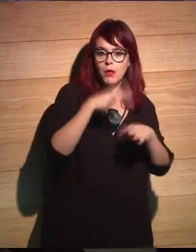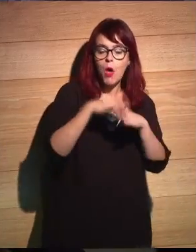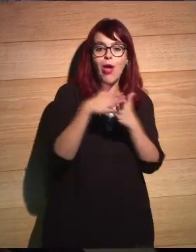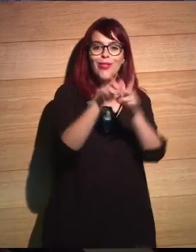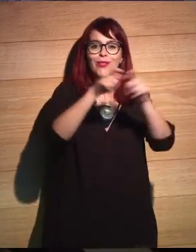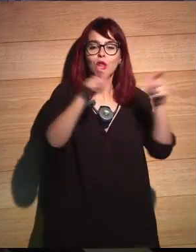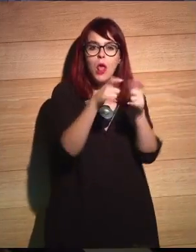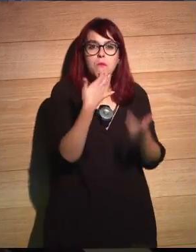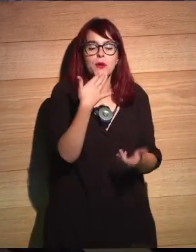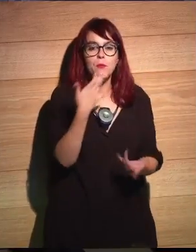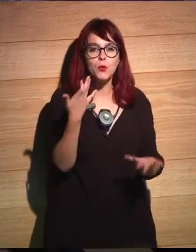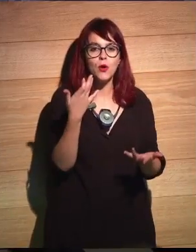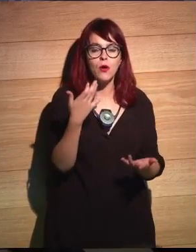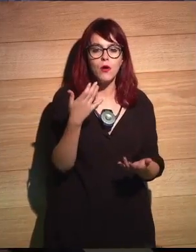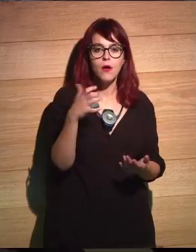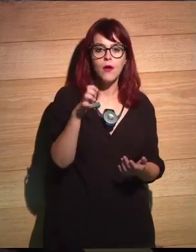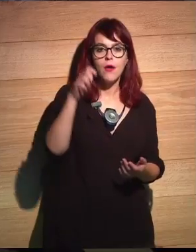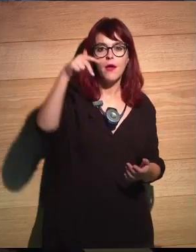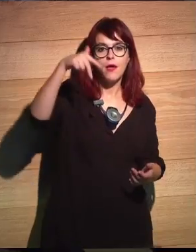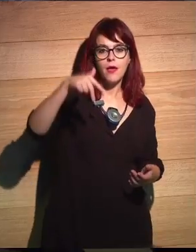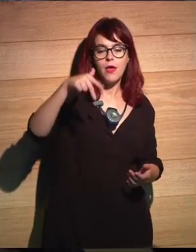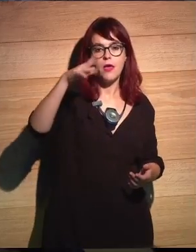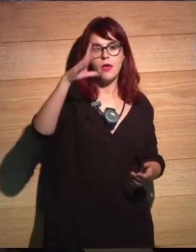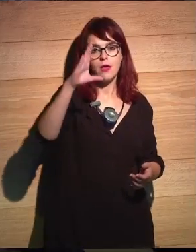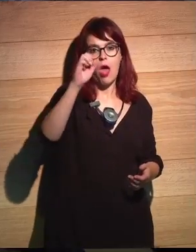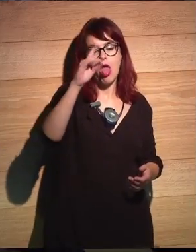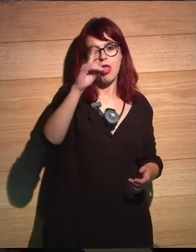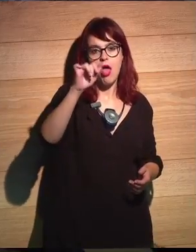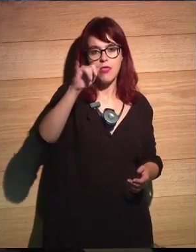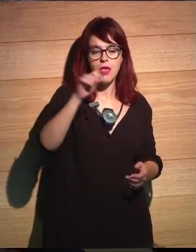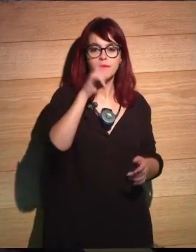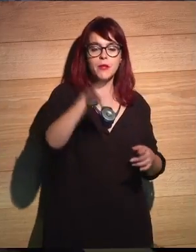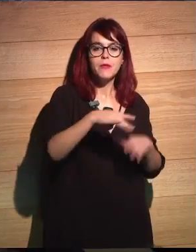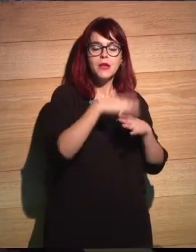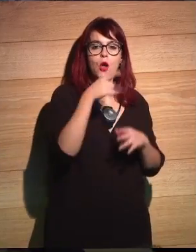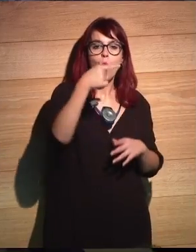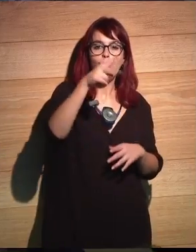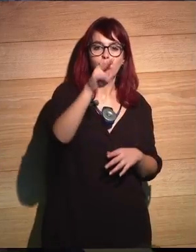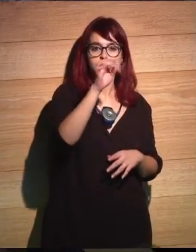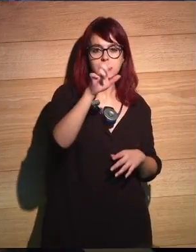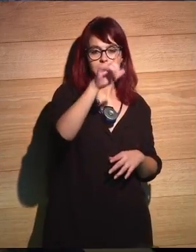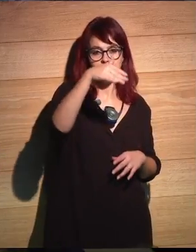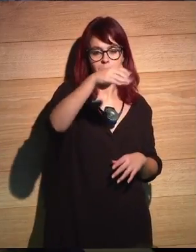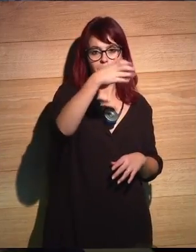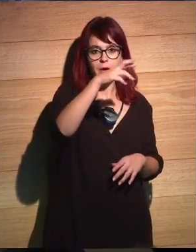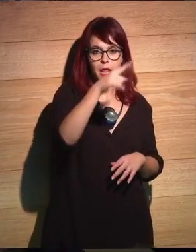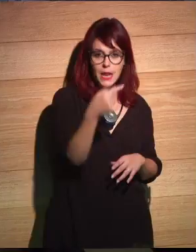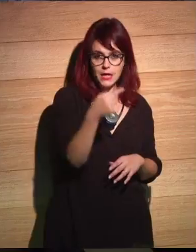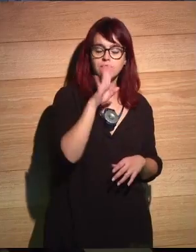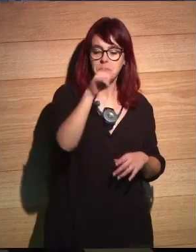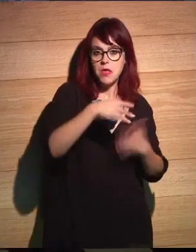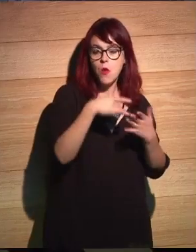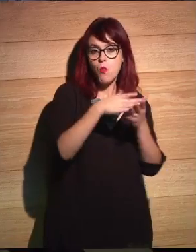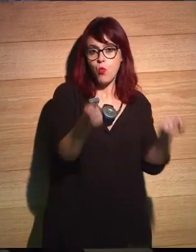very proactive way. Like Candaya, for example, that is one of the cases. In Galaxia Gutenberg,